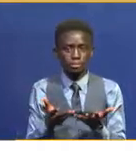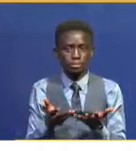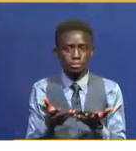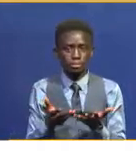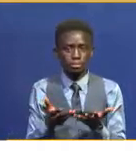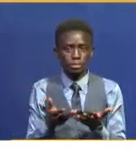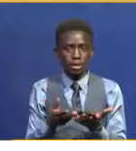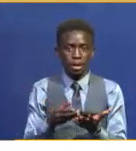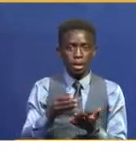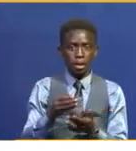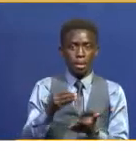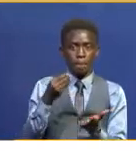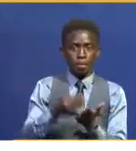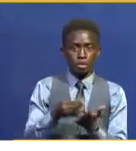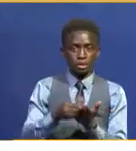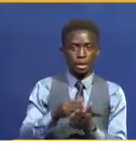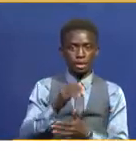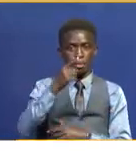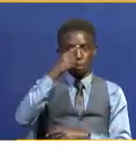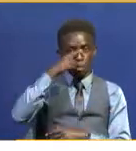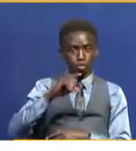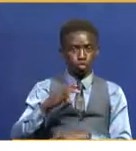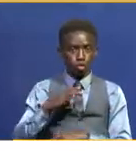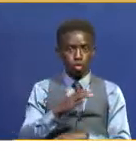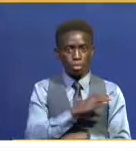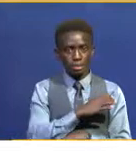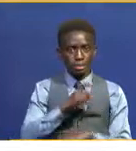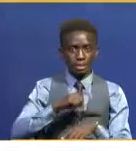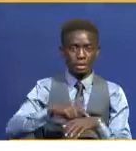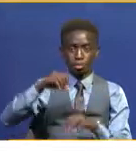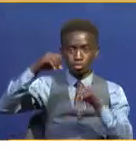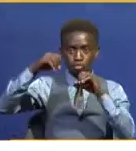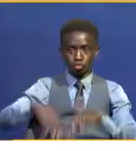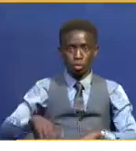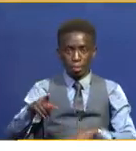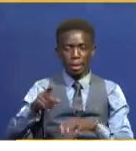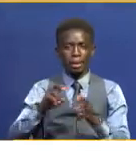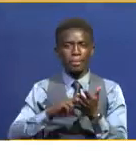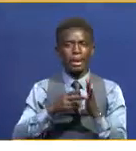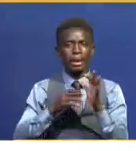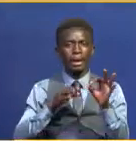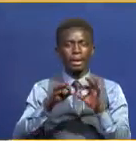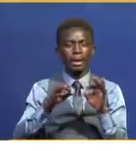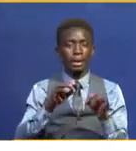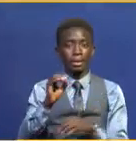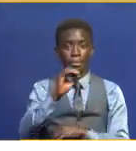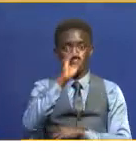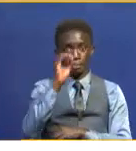and the Monetary Policy Committee, by dropping that rate, they're signaling to the market that interest rates ought